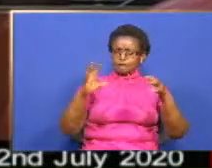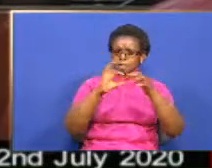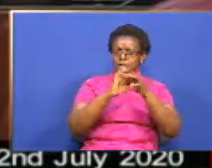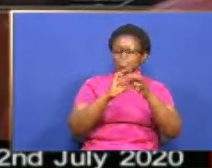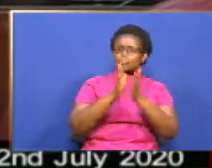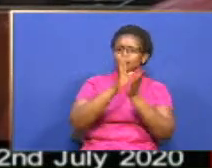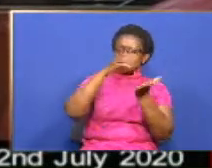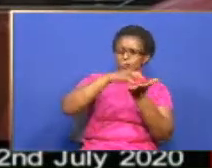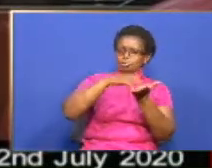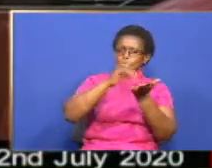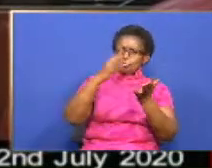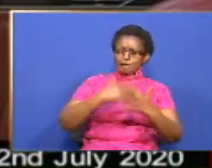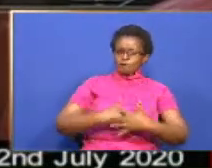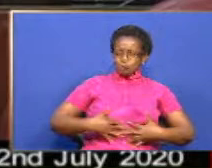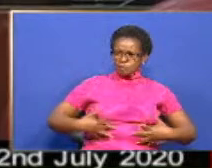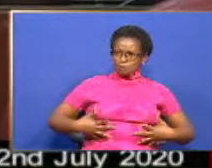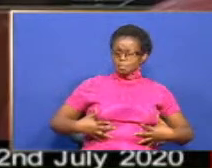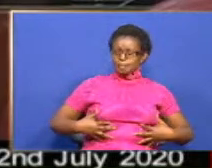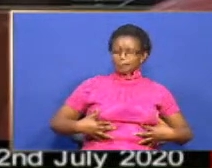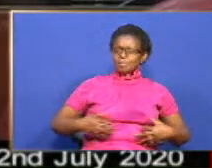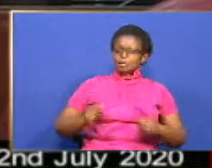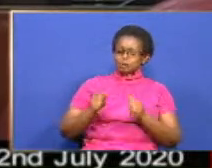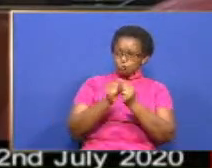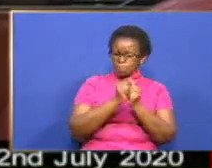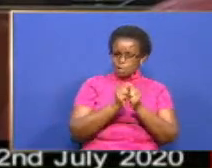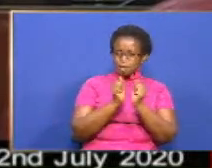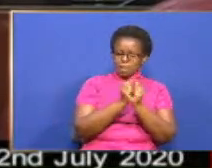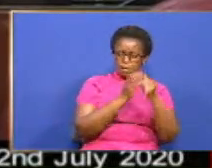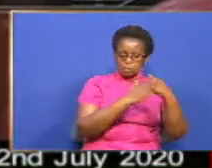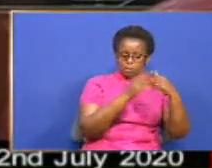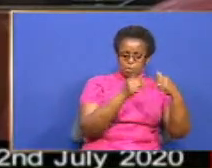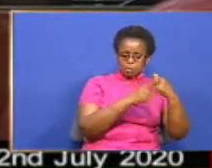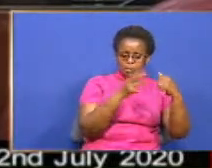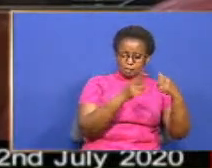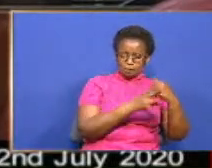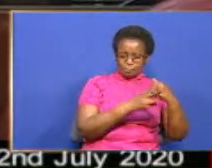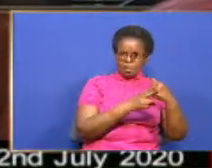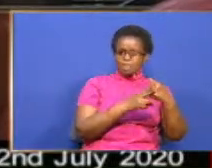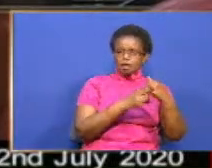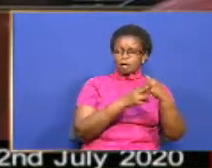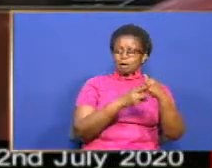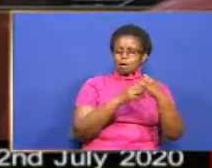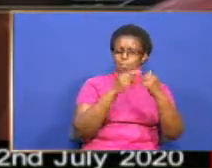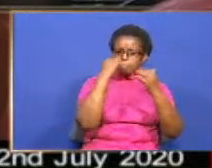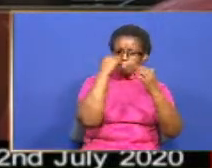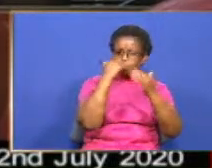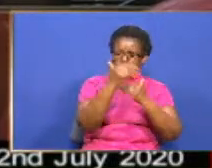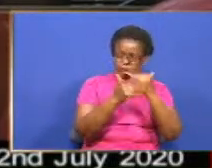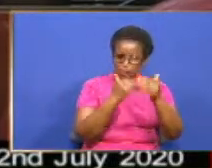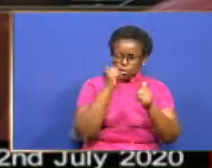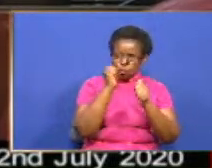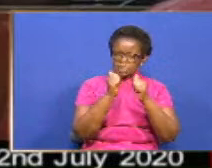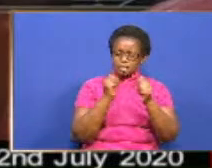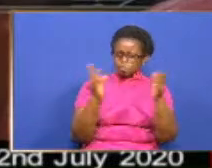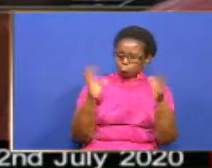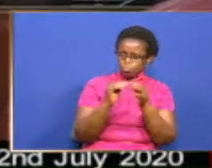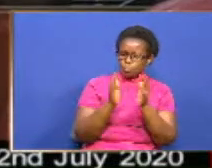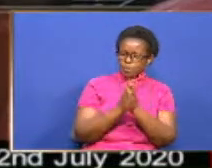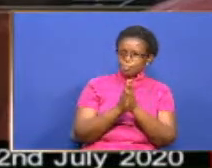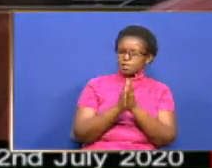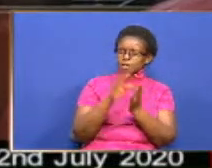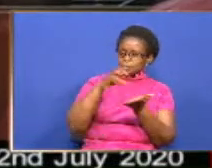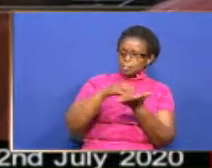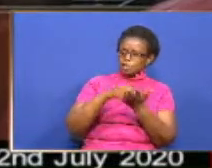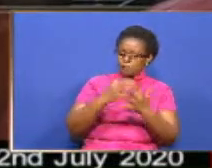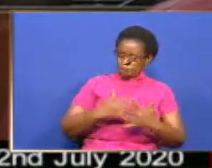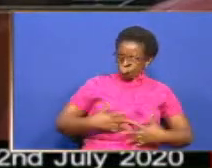refugees, together with the 1967 protocol that relates to the status of refugees, and the